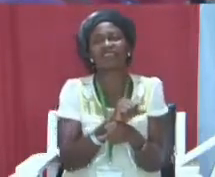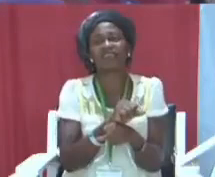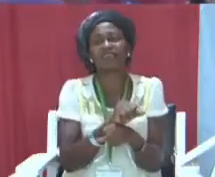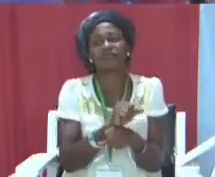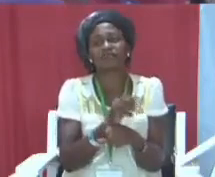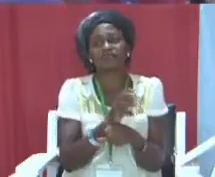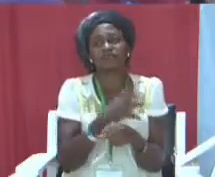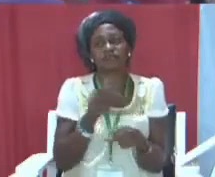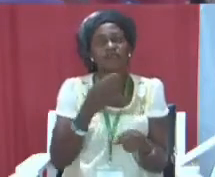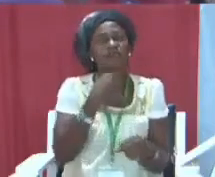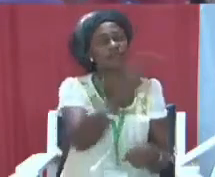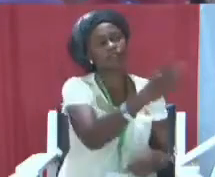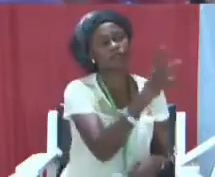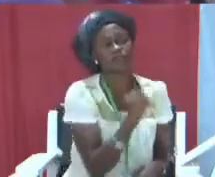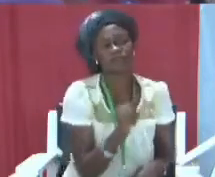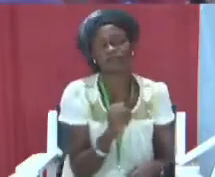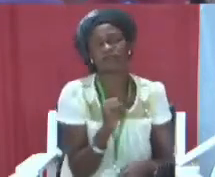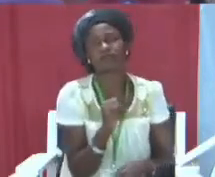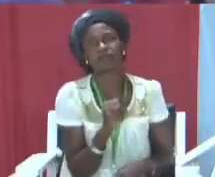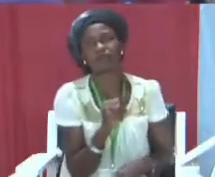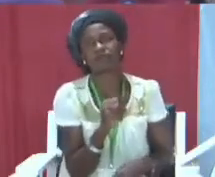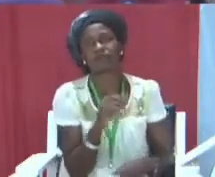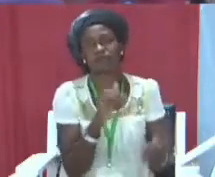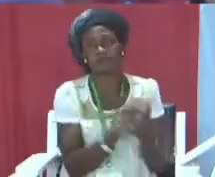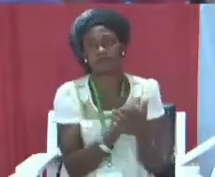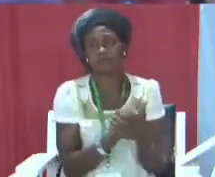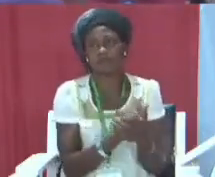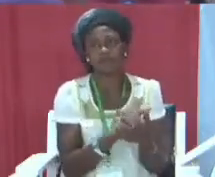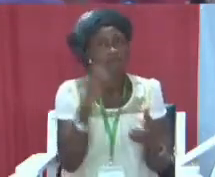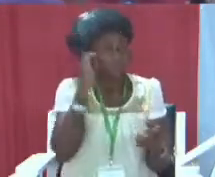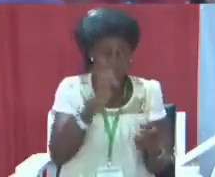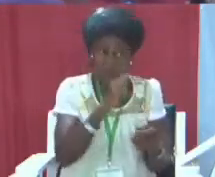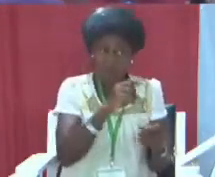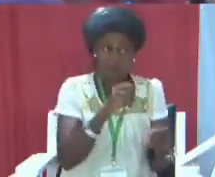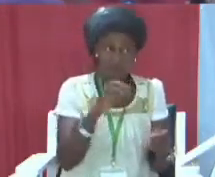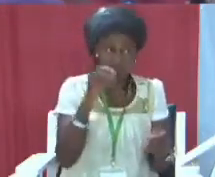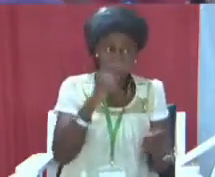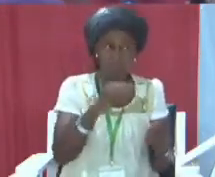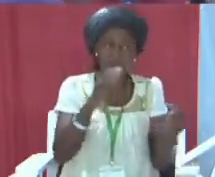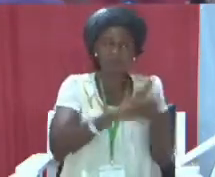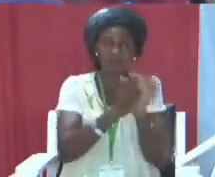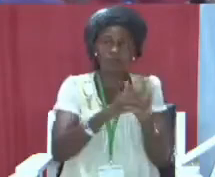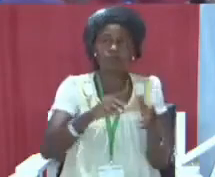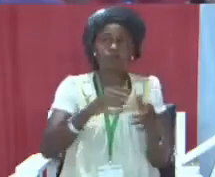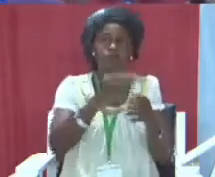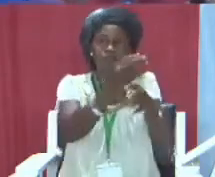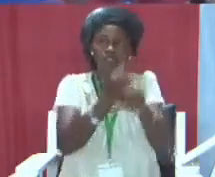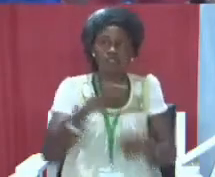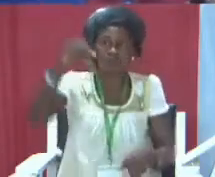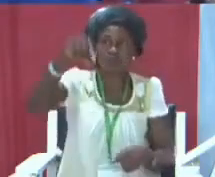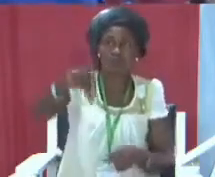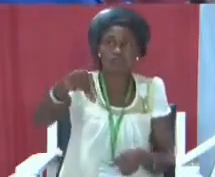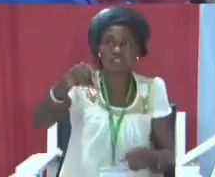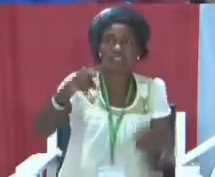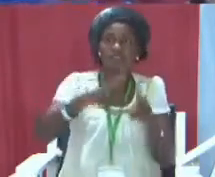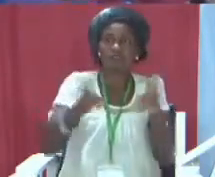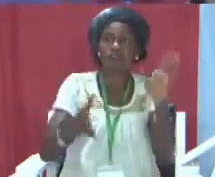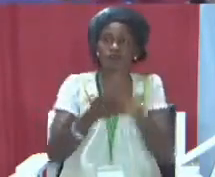And they told him that he was beginning to receive queries. So very